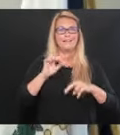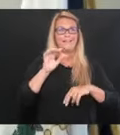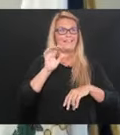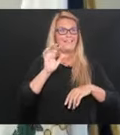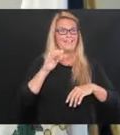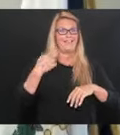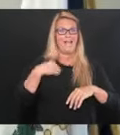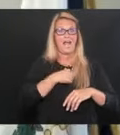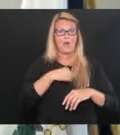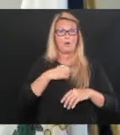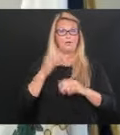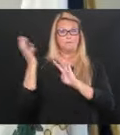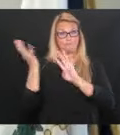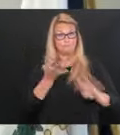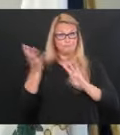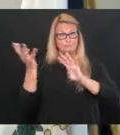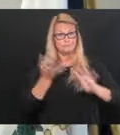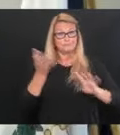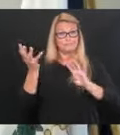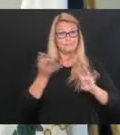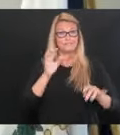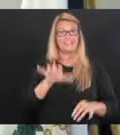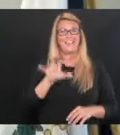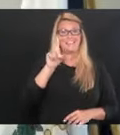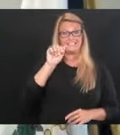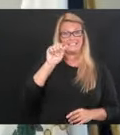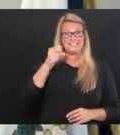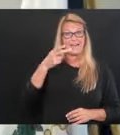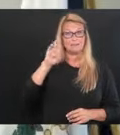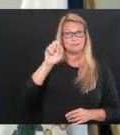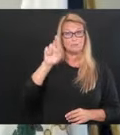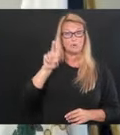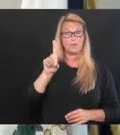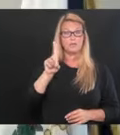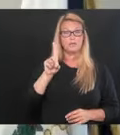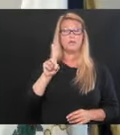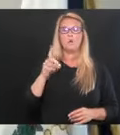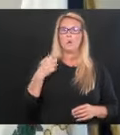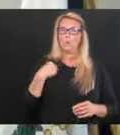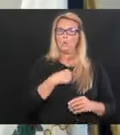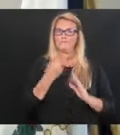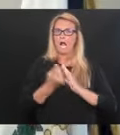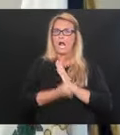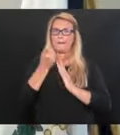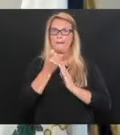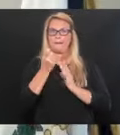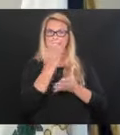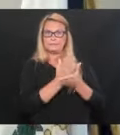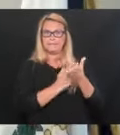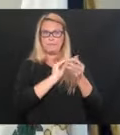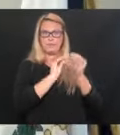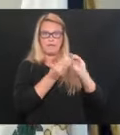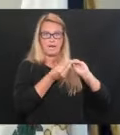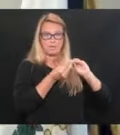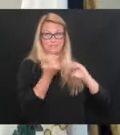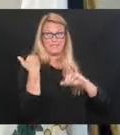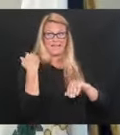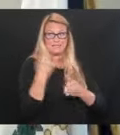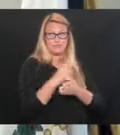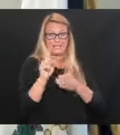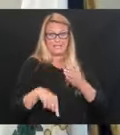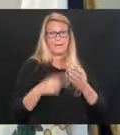automated some of this, June, just as of this last weekend. So we're looking at making that